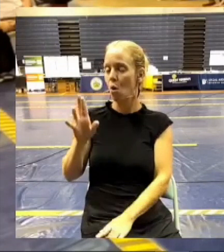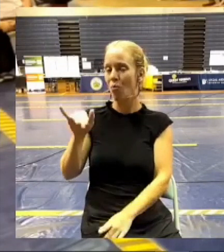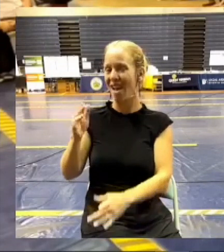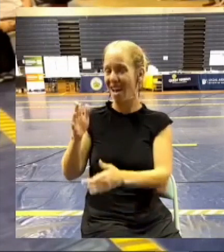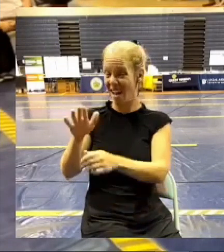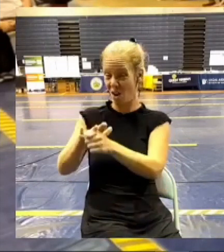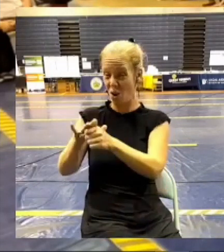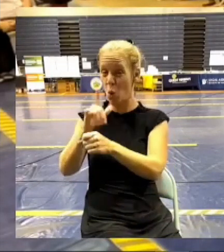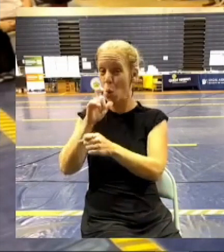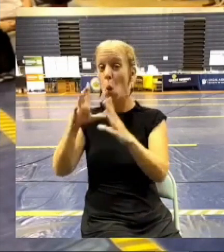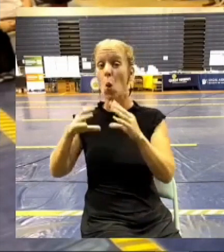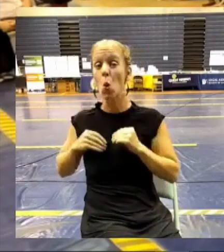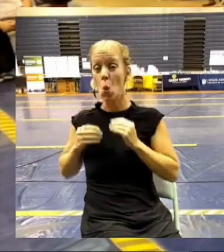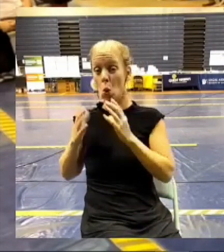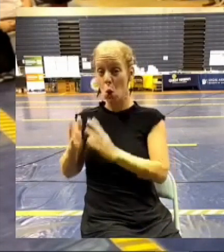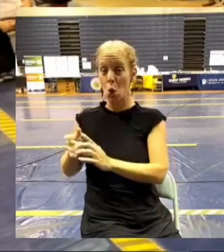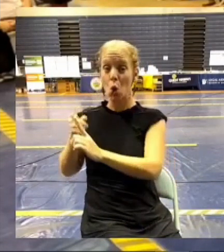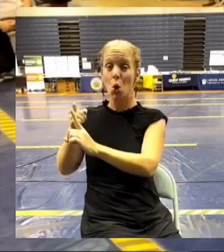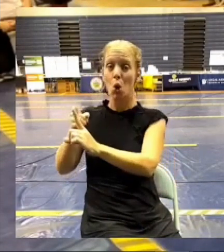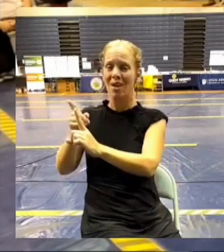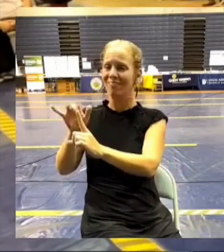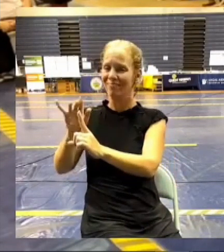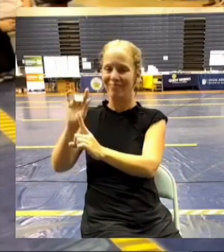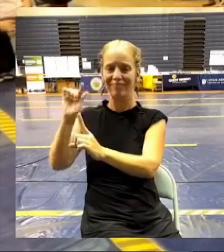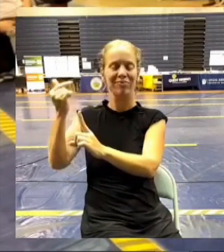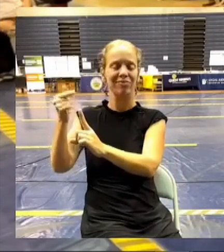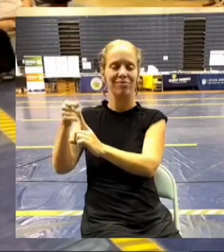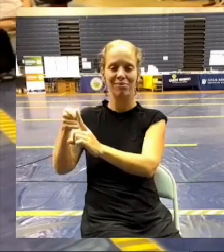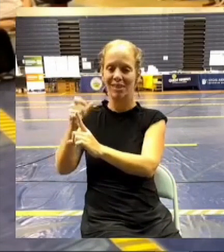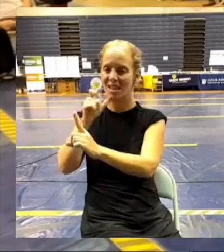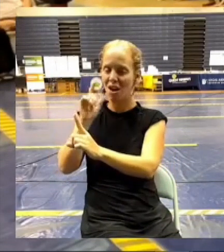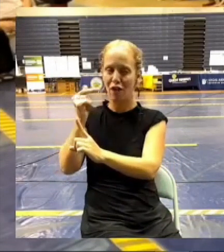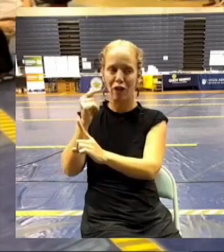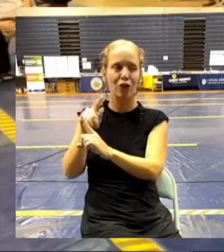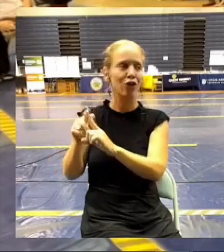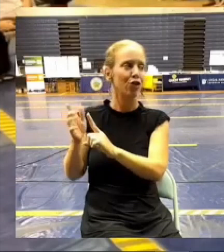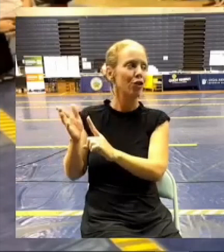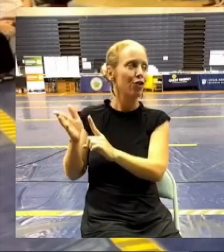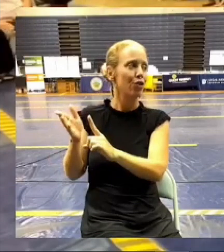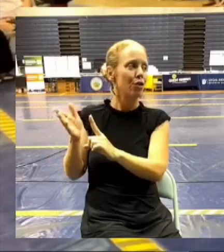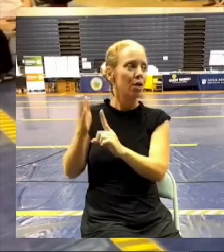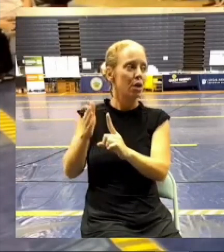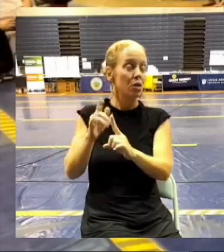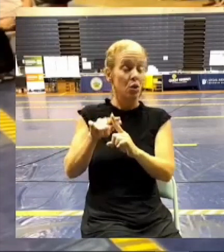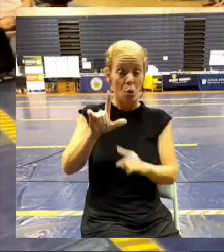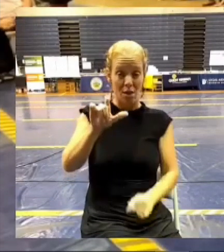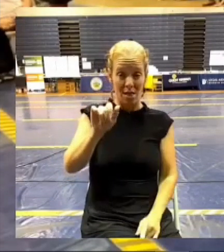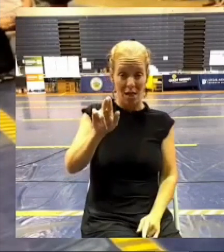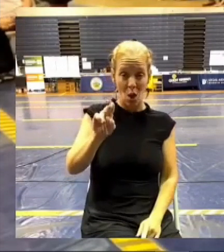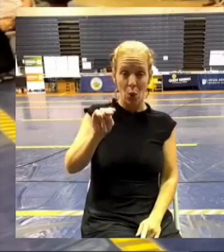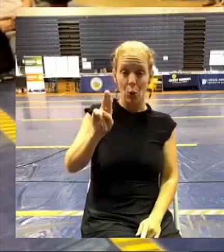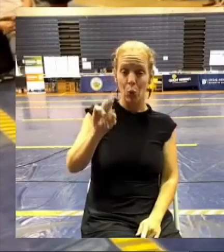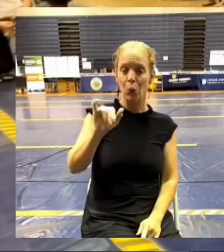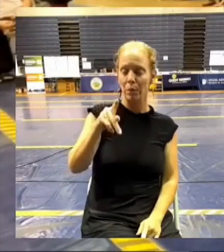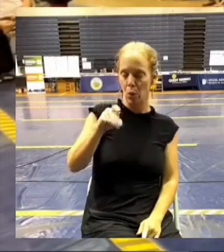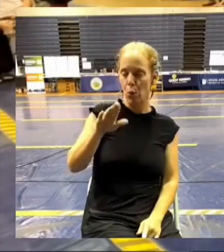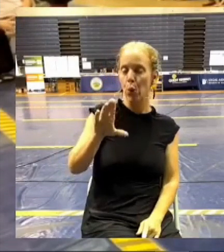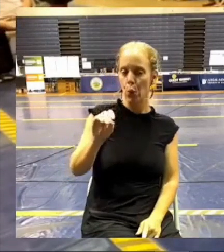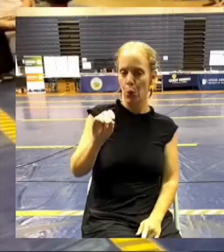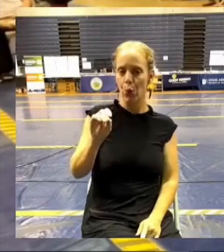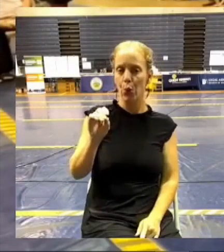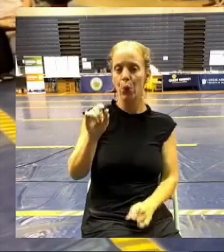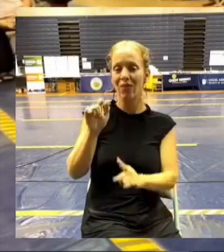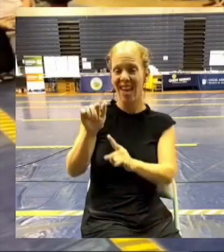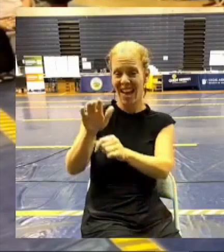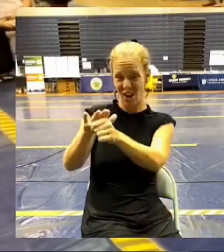where is this water coming from? That if we're going to house in Laniopoco, if we're going to build in Laniopoco, what that